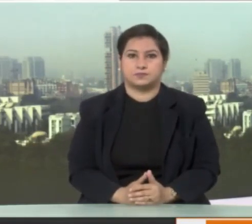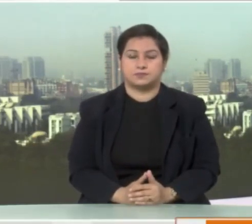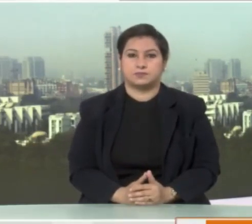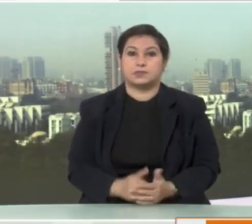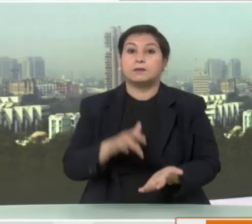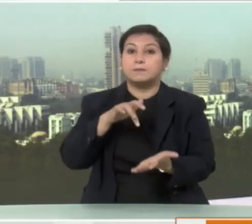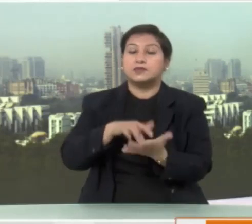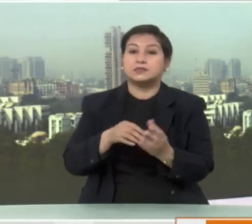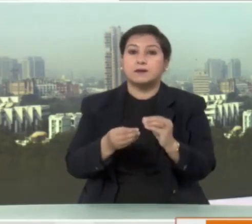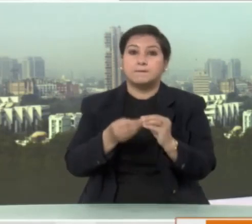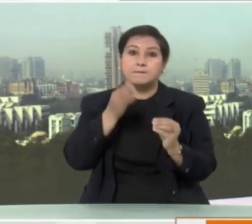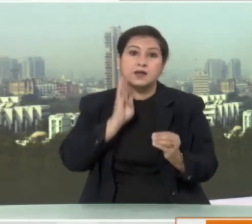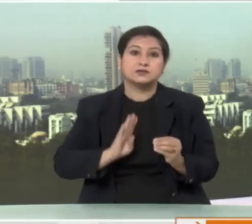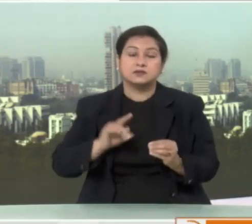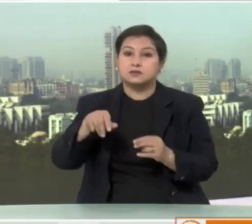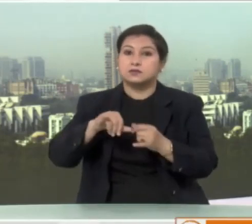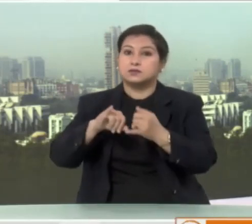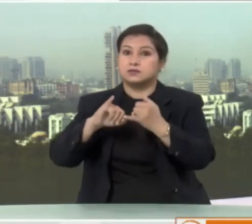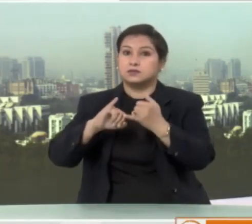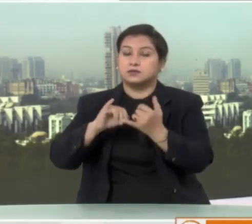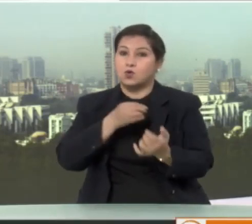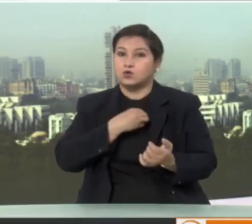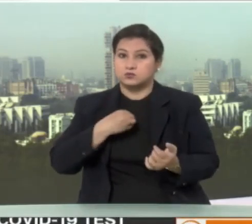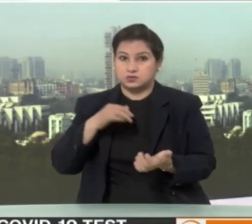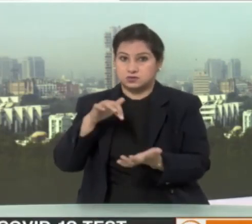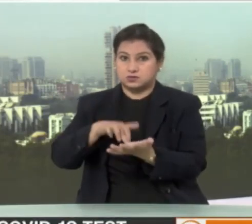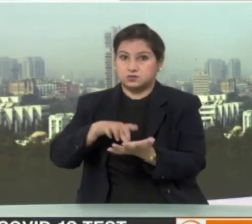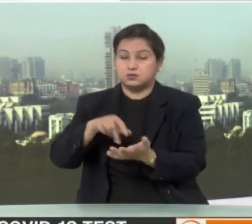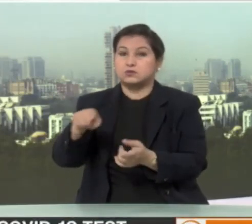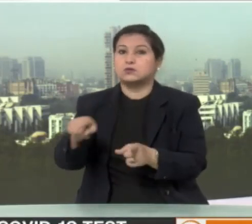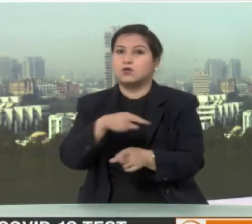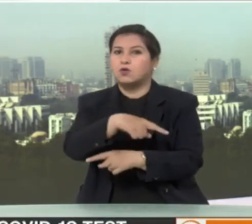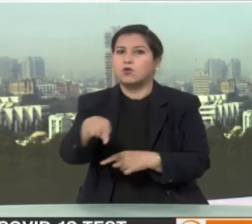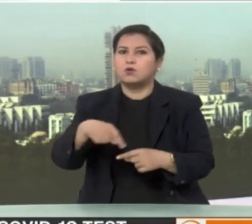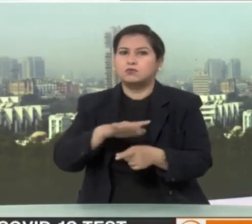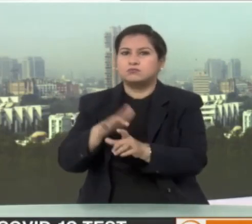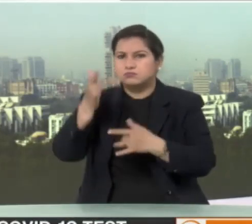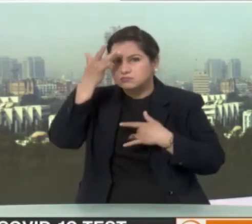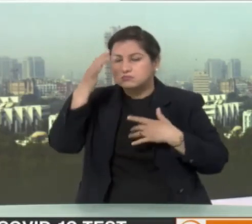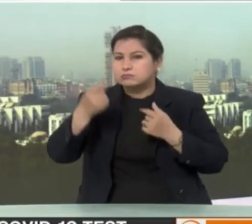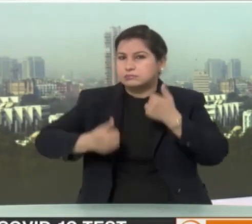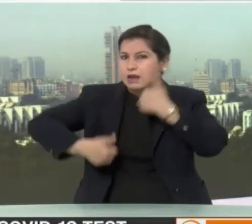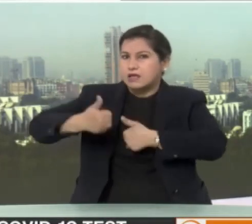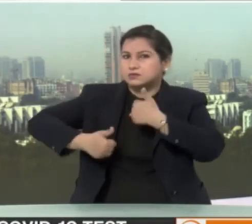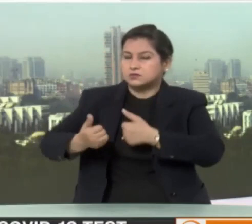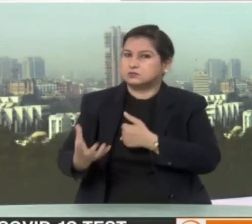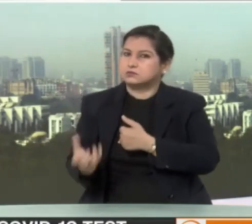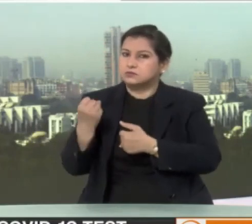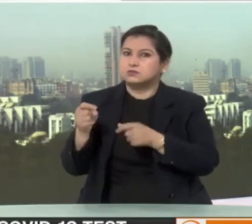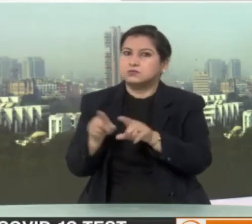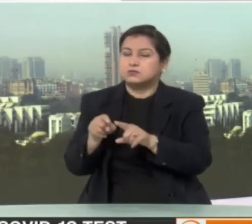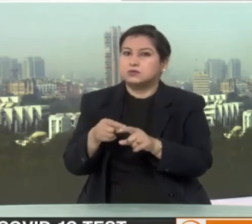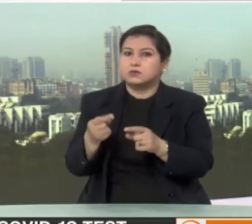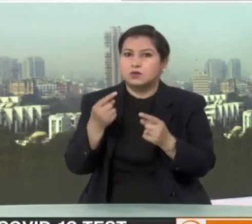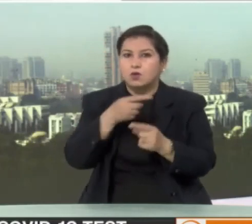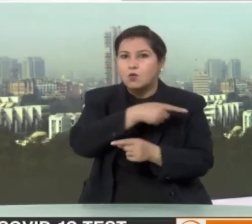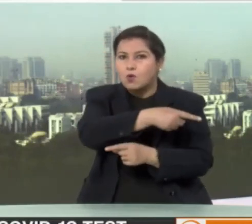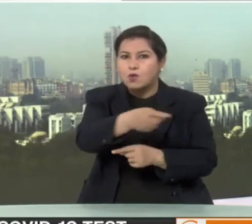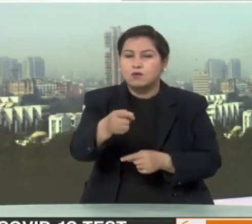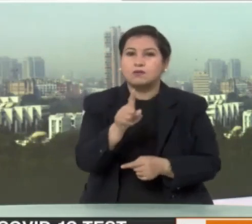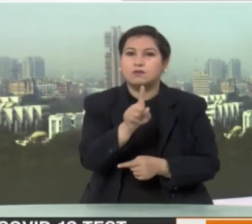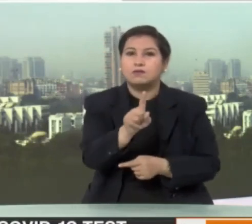In Brazil, a Sao Paulo hospital has created a genetic COVID-19 test with the potential for mass screening of